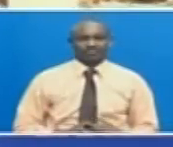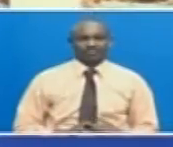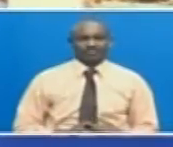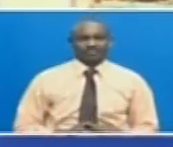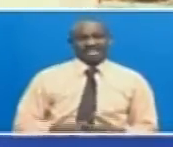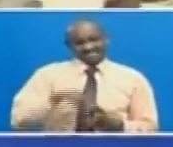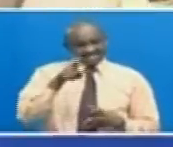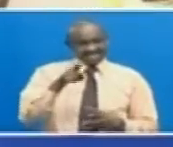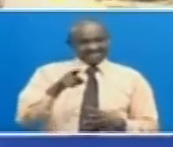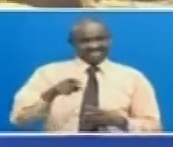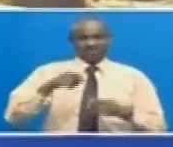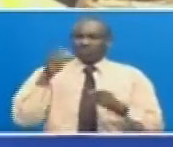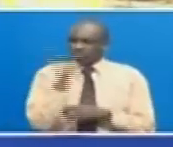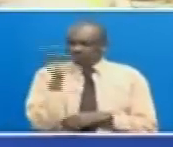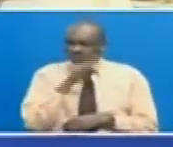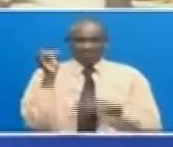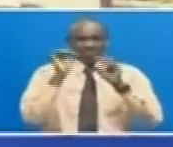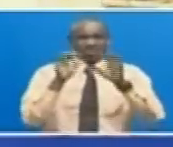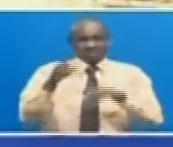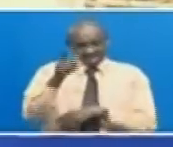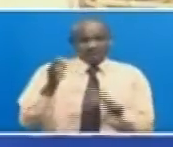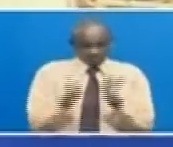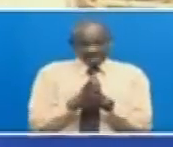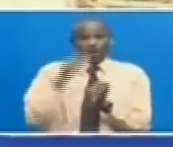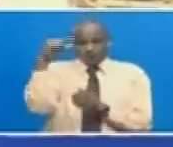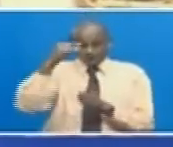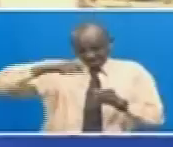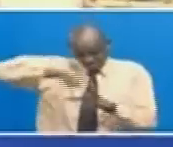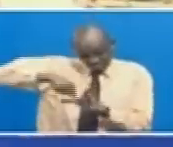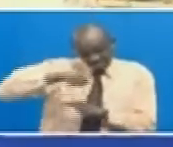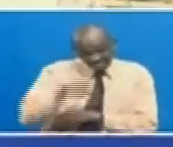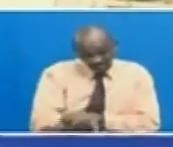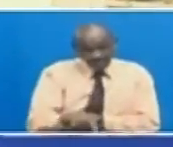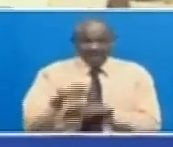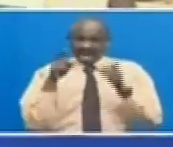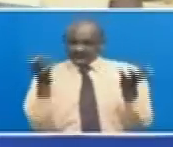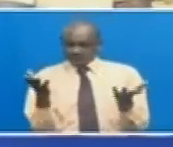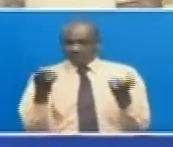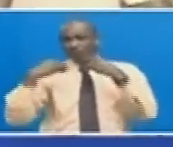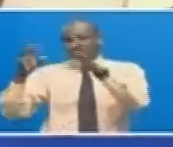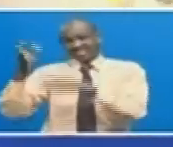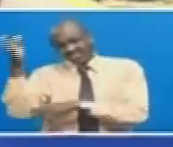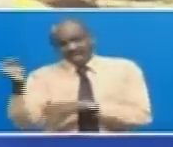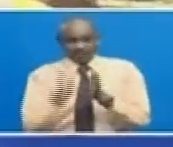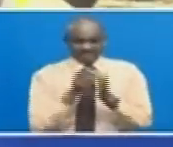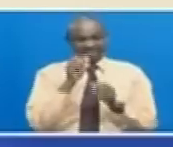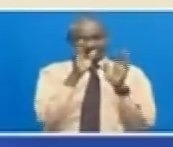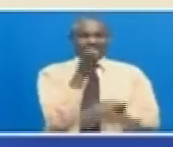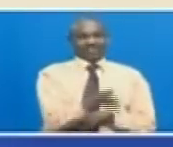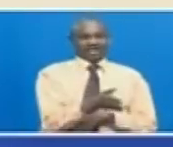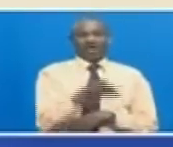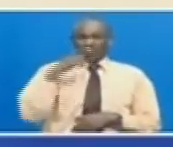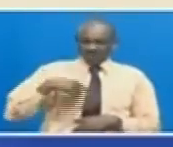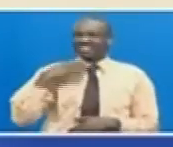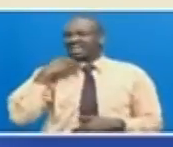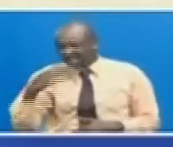A garbage landfill and a gold mine side by side at Rustam and Kakamega. A picture of waste and wealth. What is rejected and